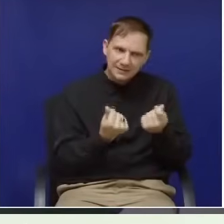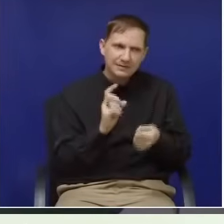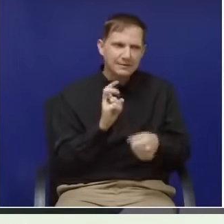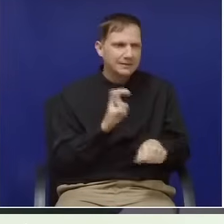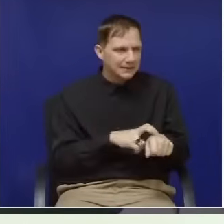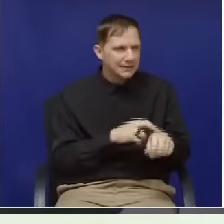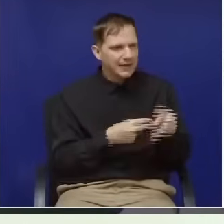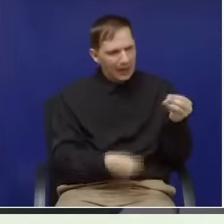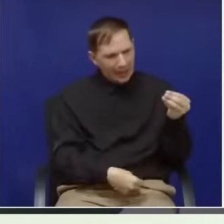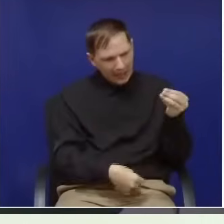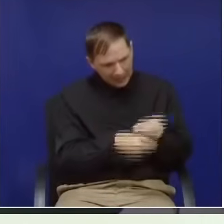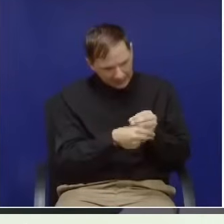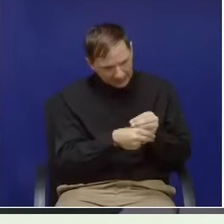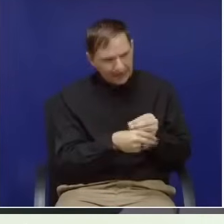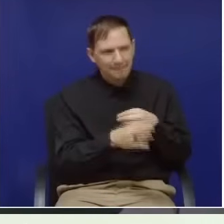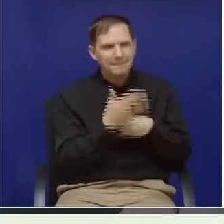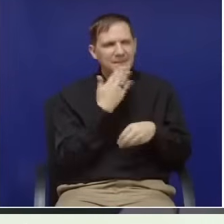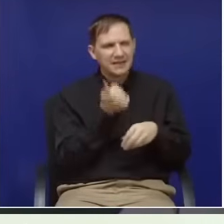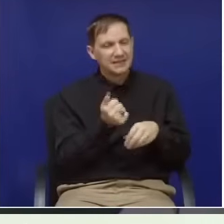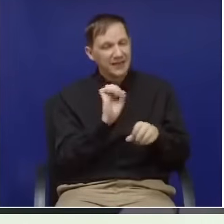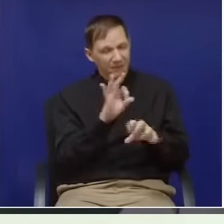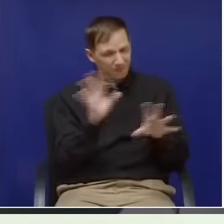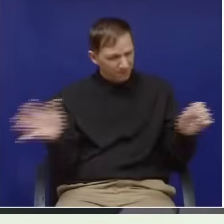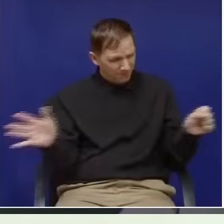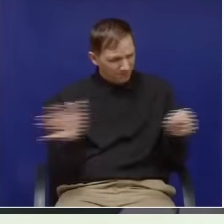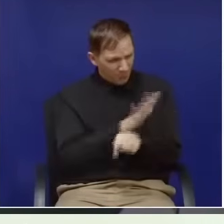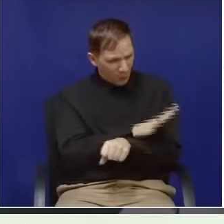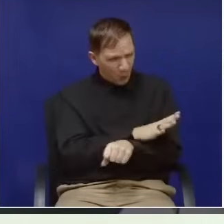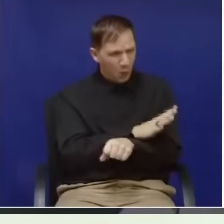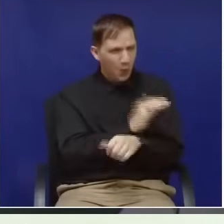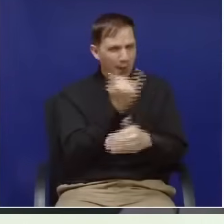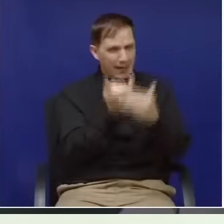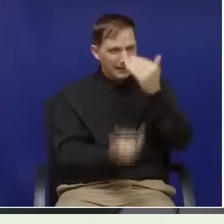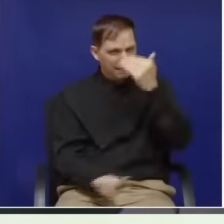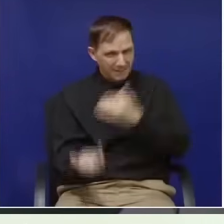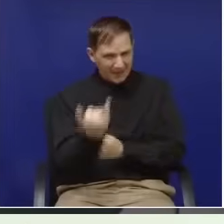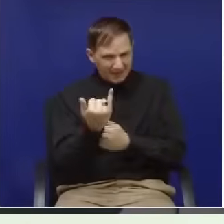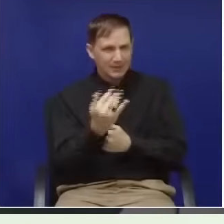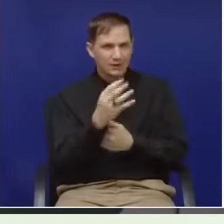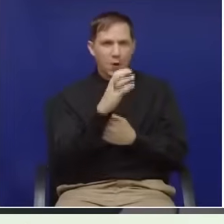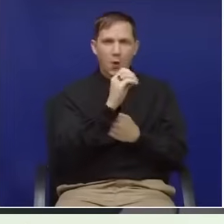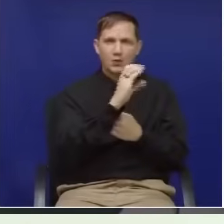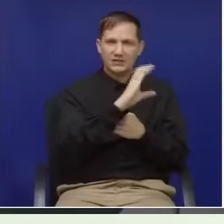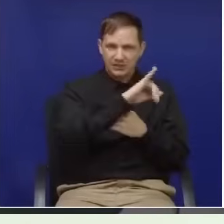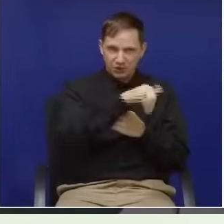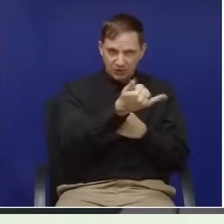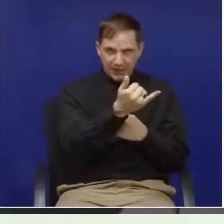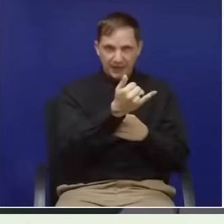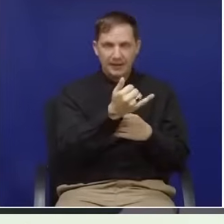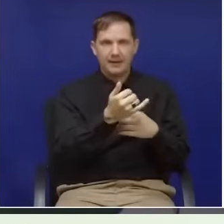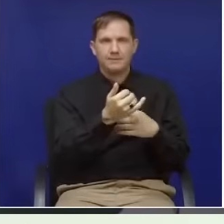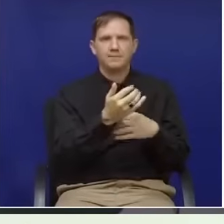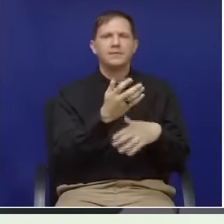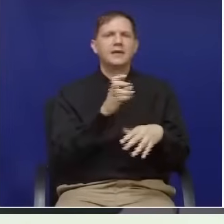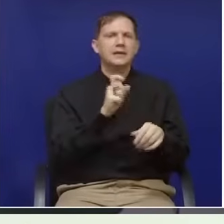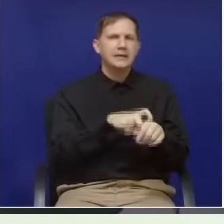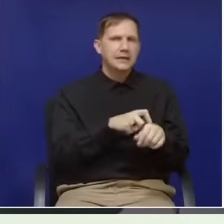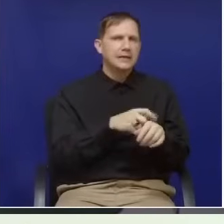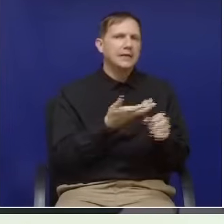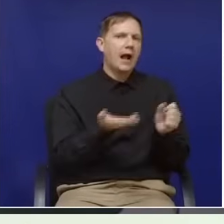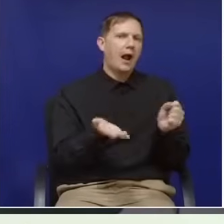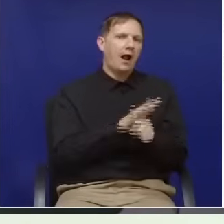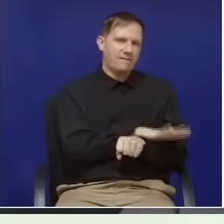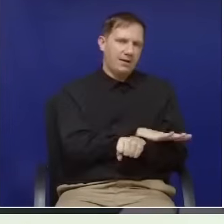to the OCJ completely when it becomes independent administratively, we've got to have closed all those gaps, and that's